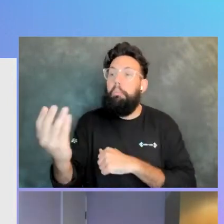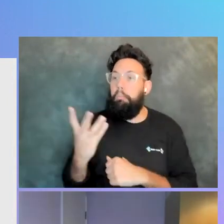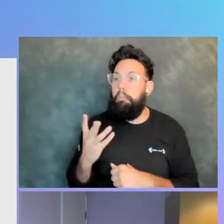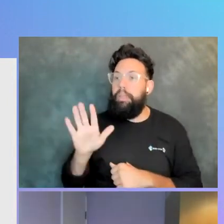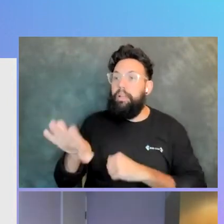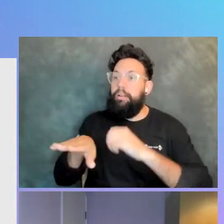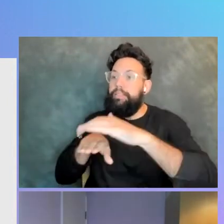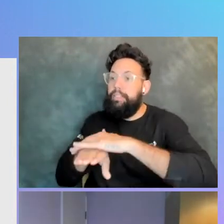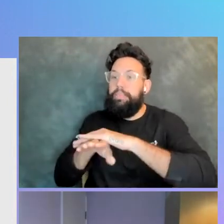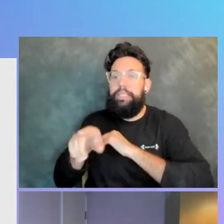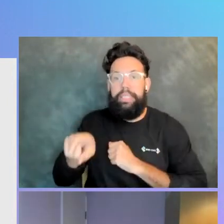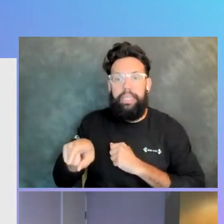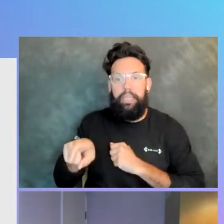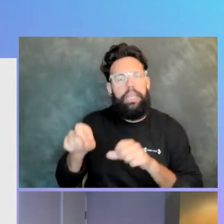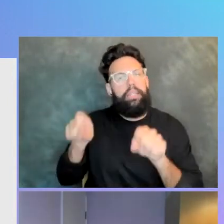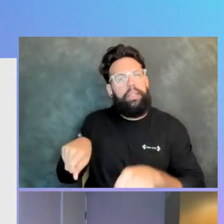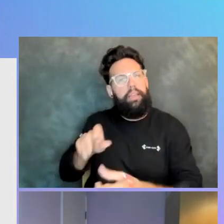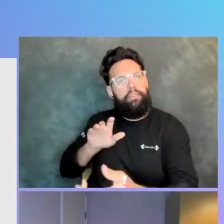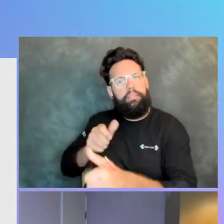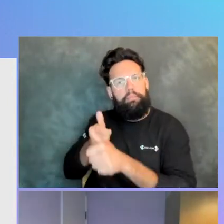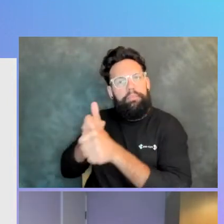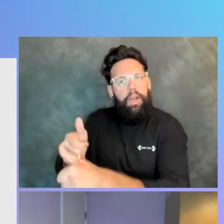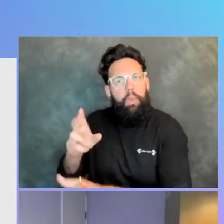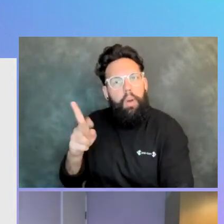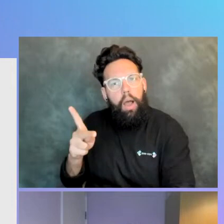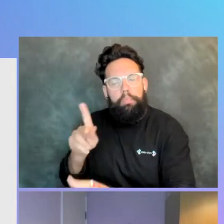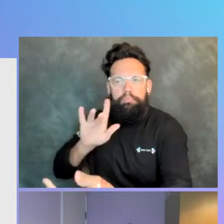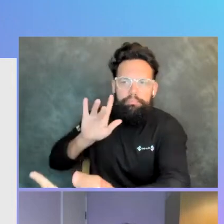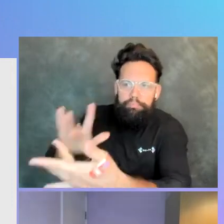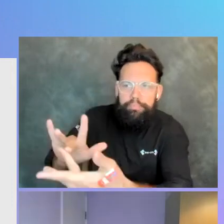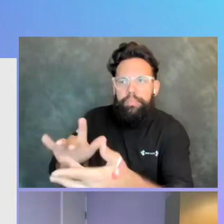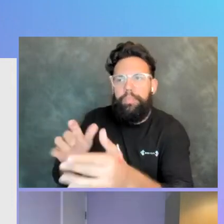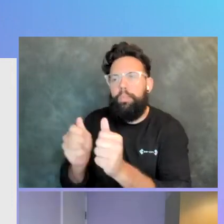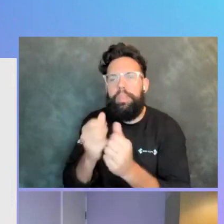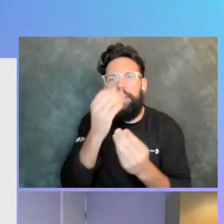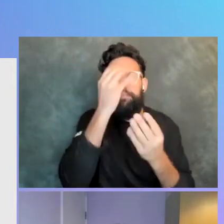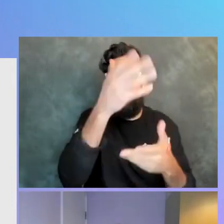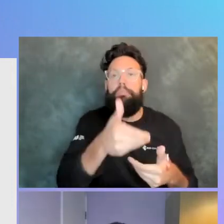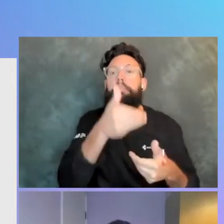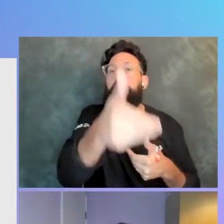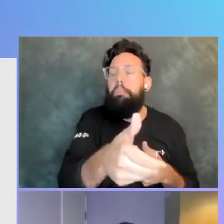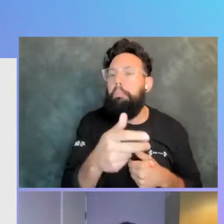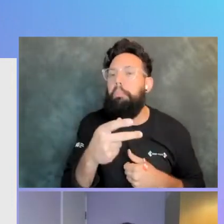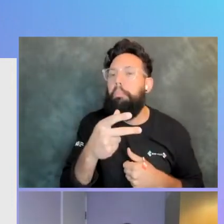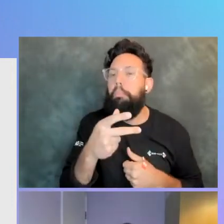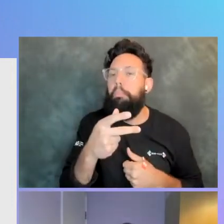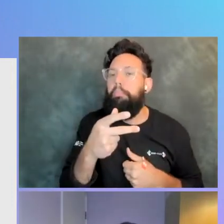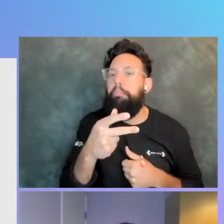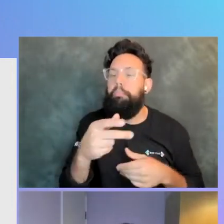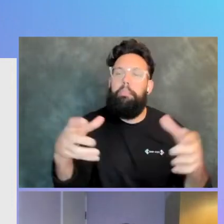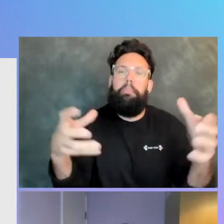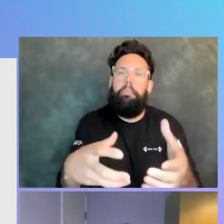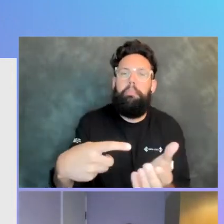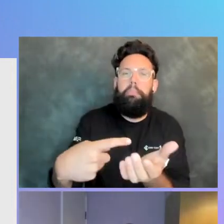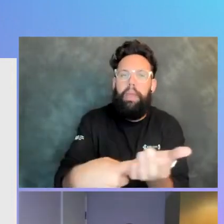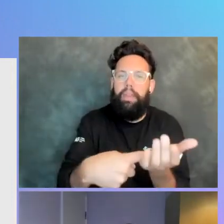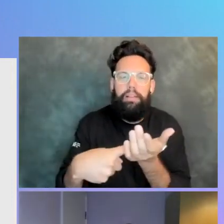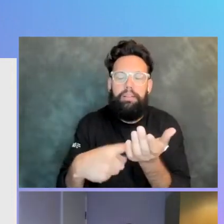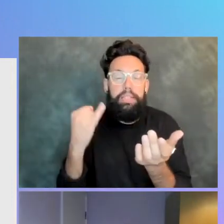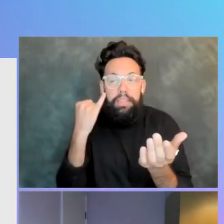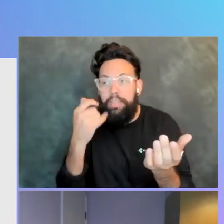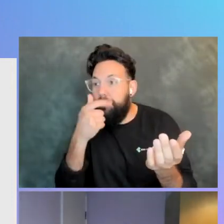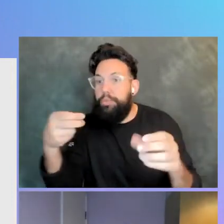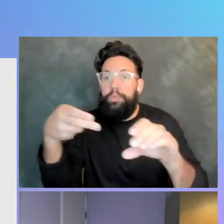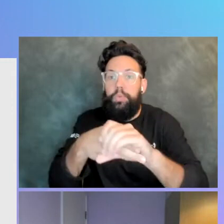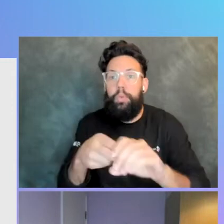we can follow up with them with information on the panel just to see if they are interested. So right now, this